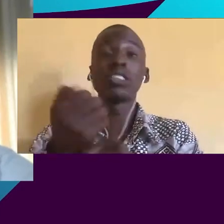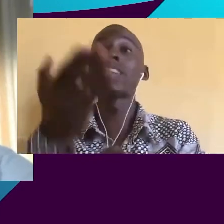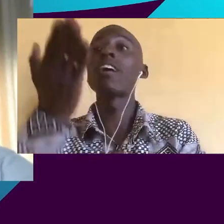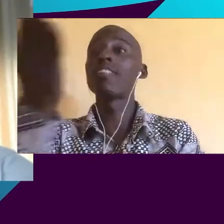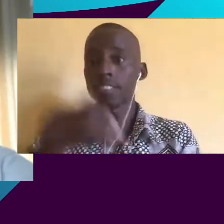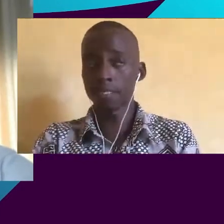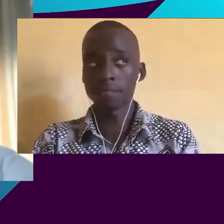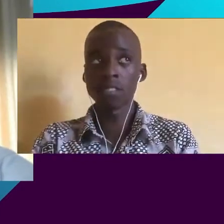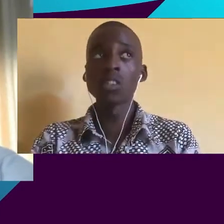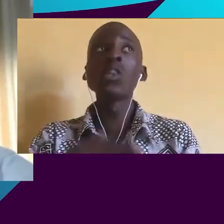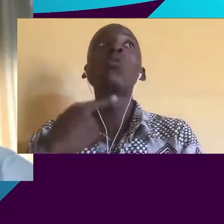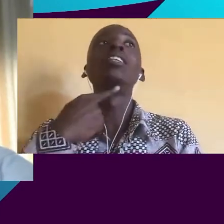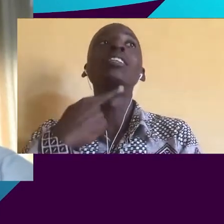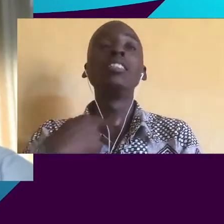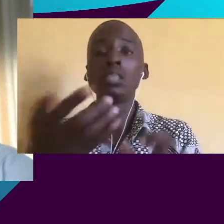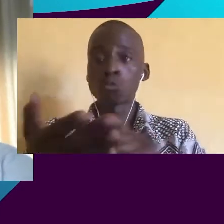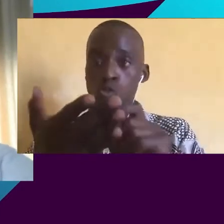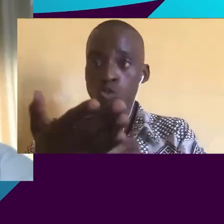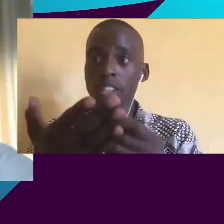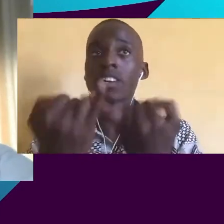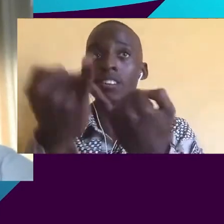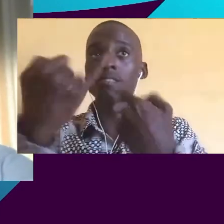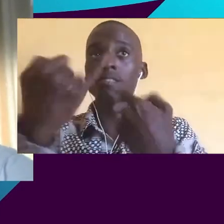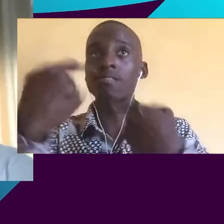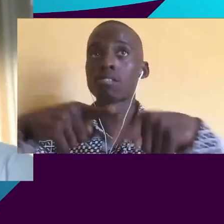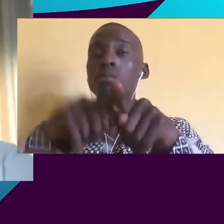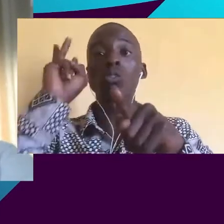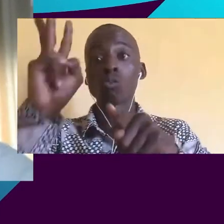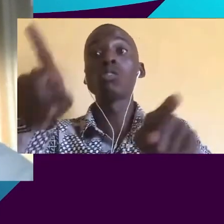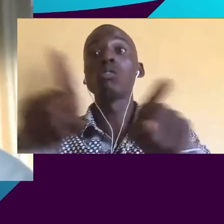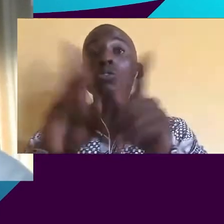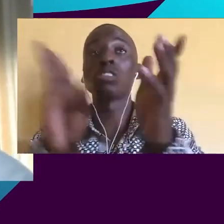to write and inform us. For us, we shall always take opportunity.